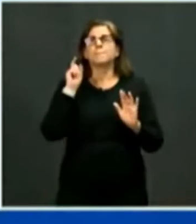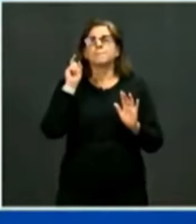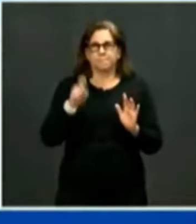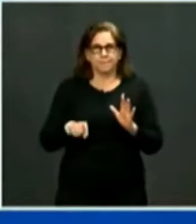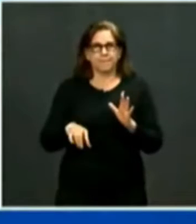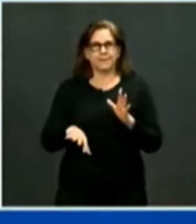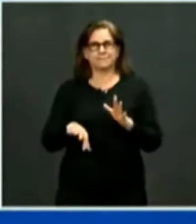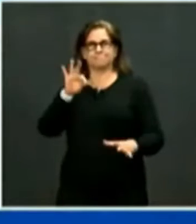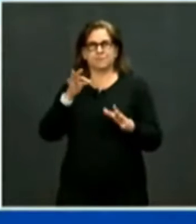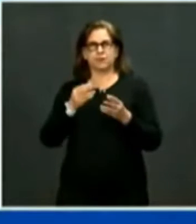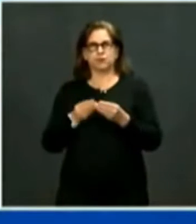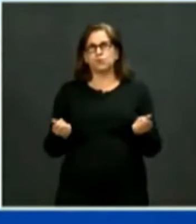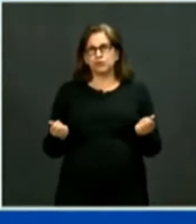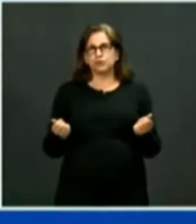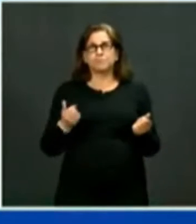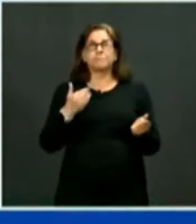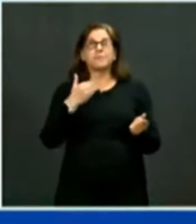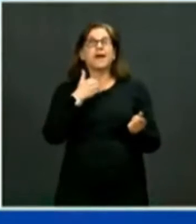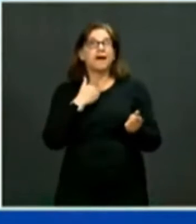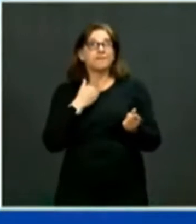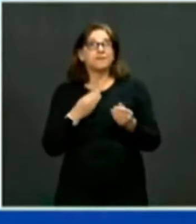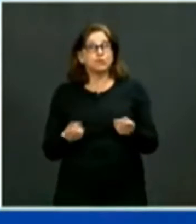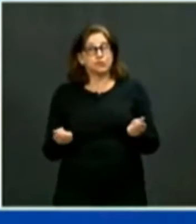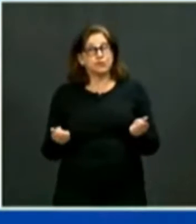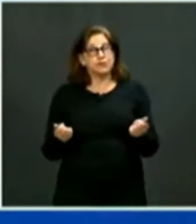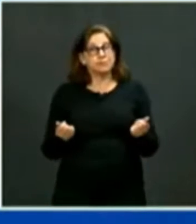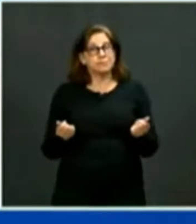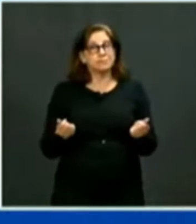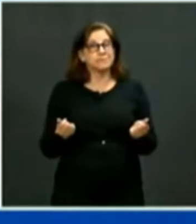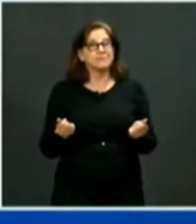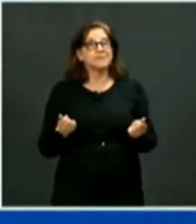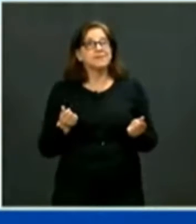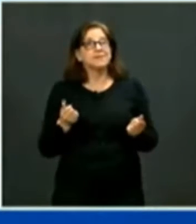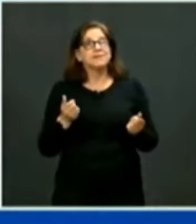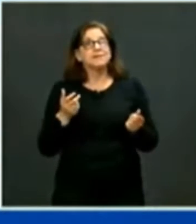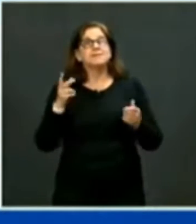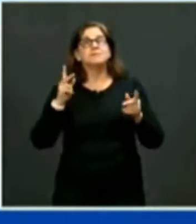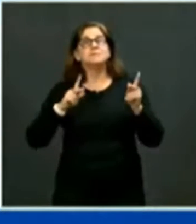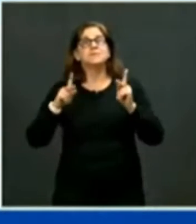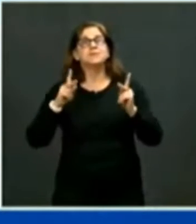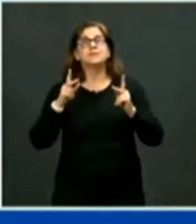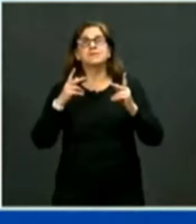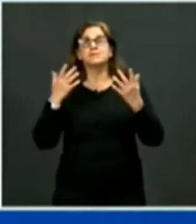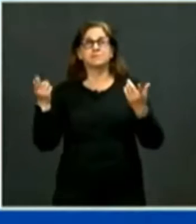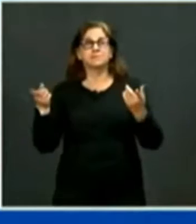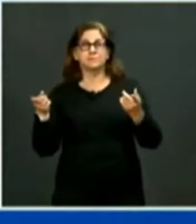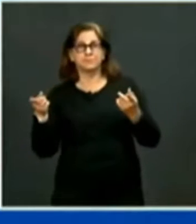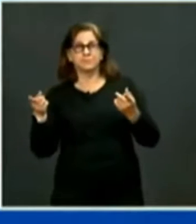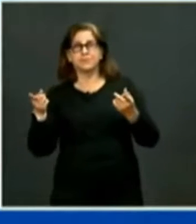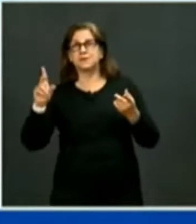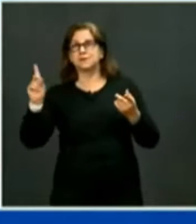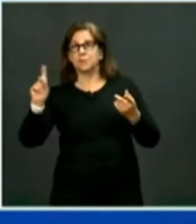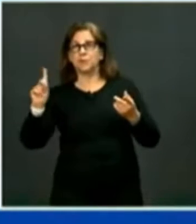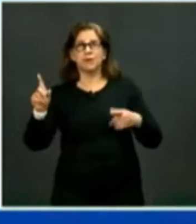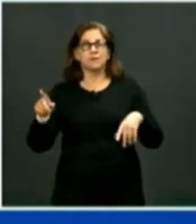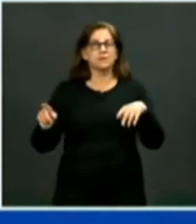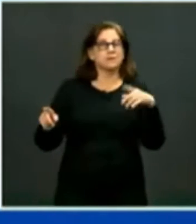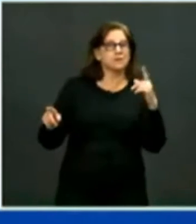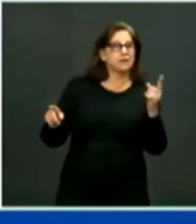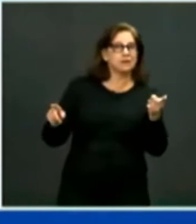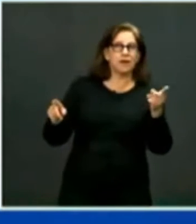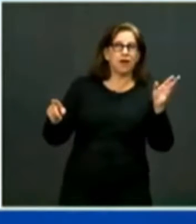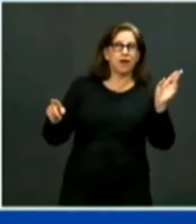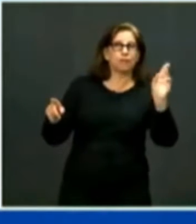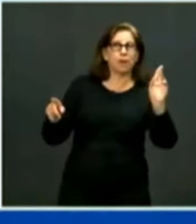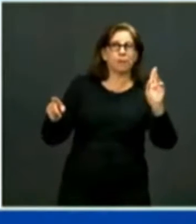already exist. People on both sides of the aisle want action.